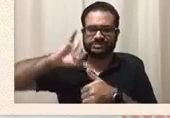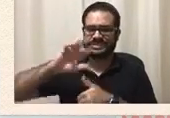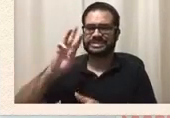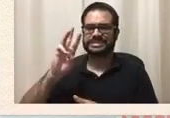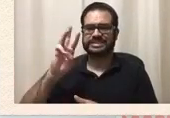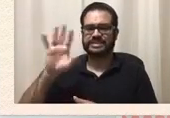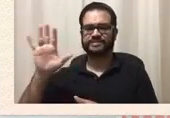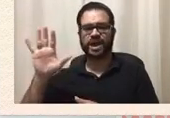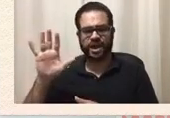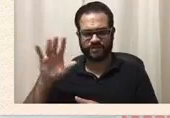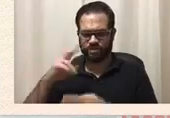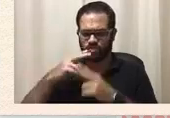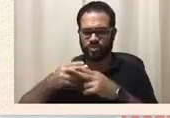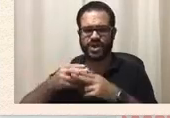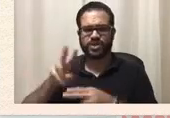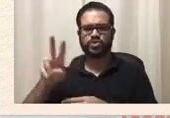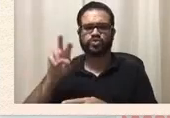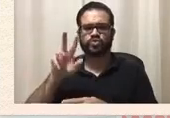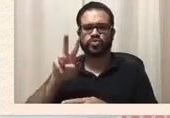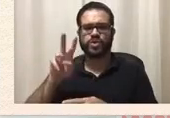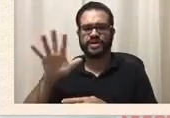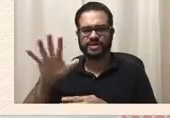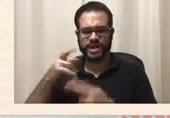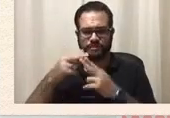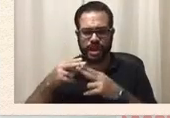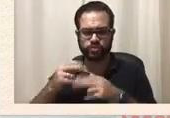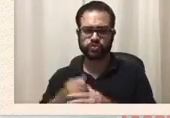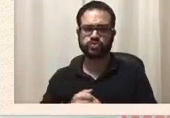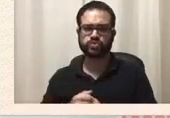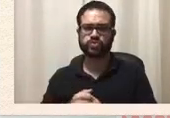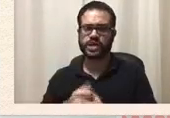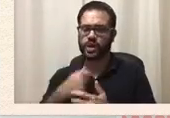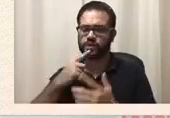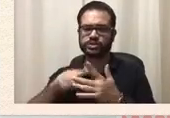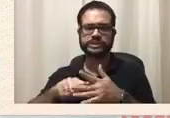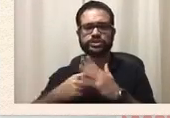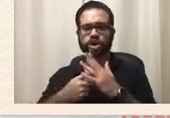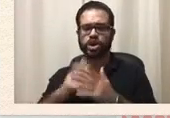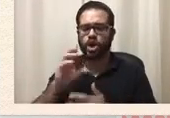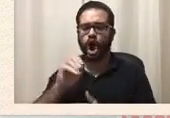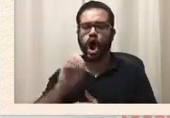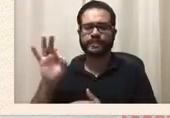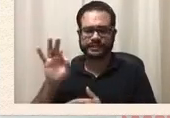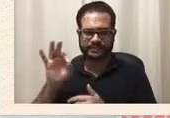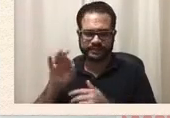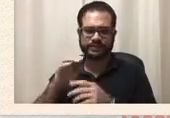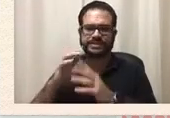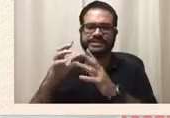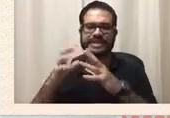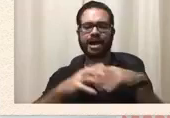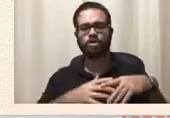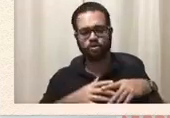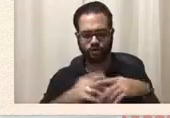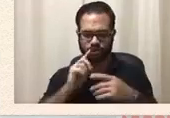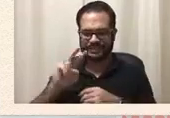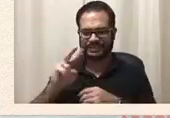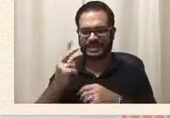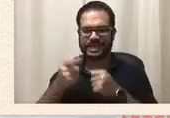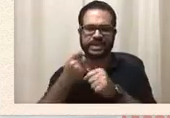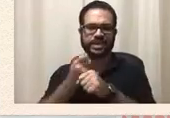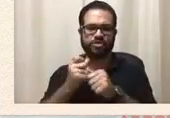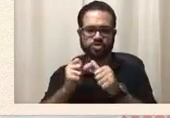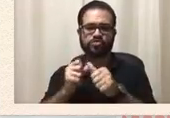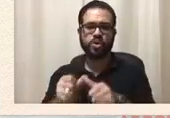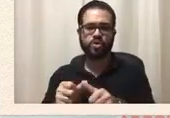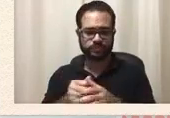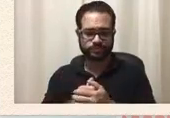220 pounds and was the starting offensive tackle for the second year in a row. The entire